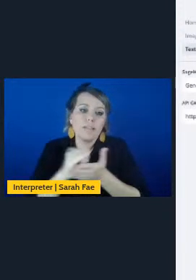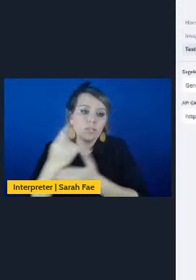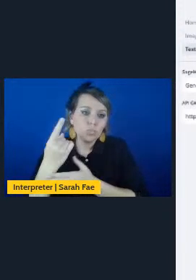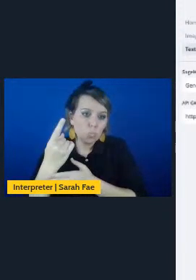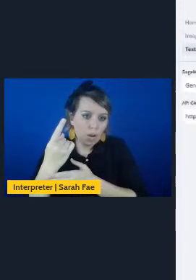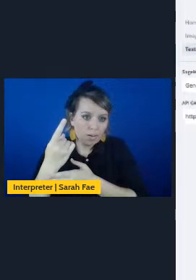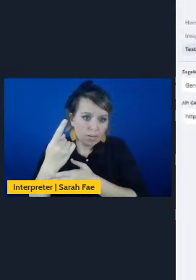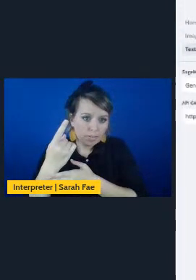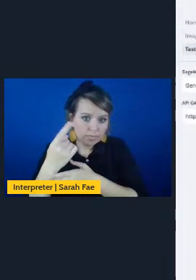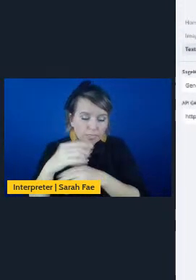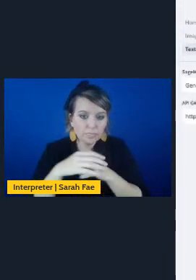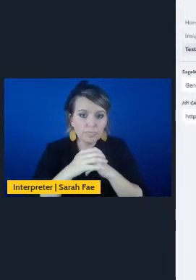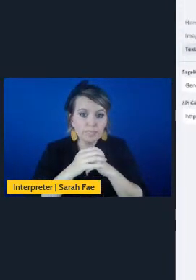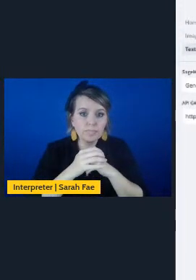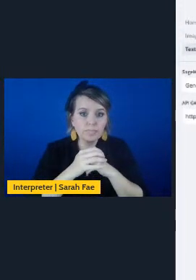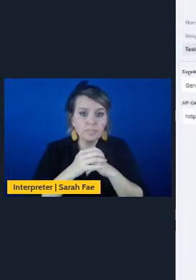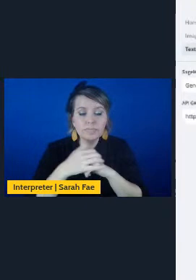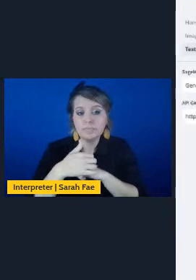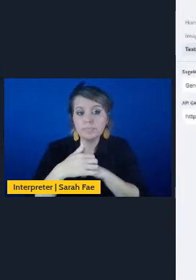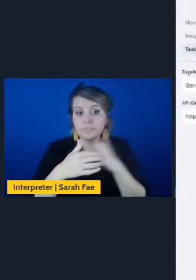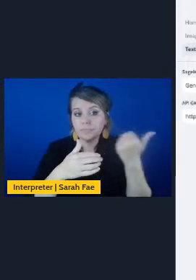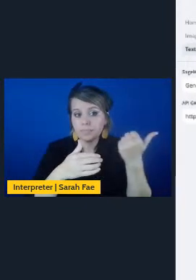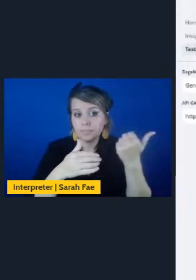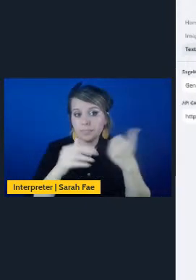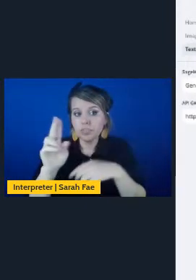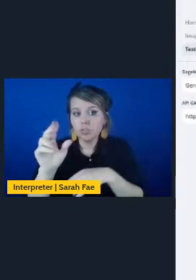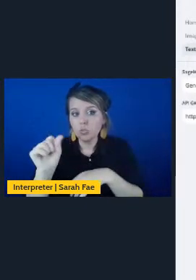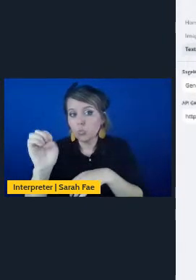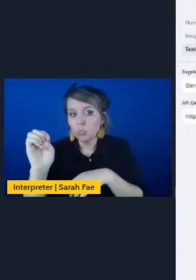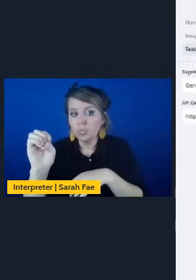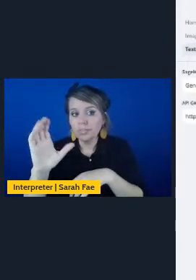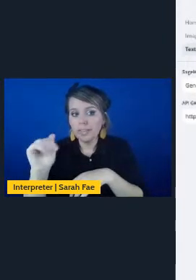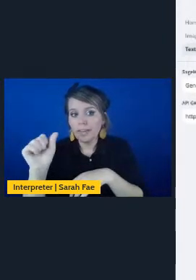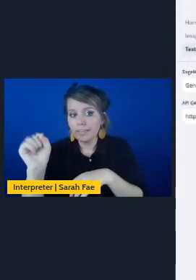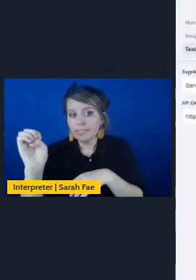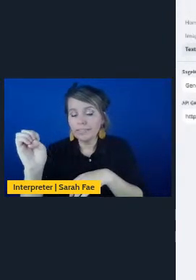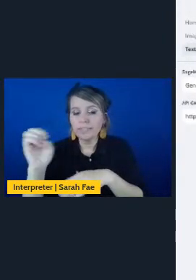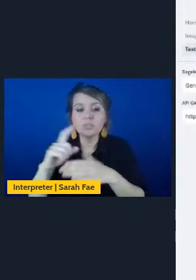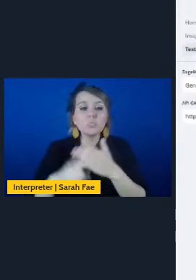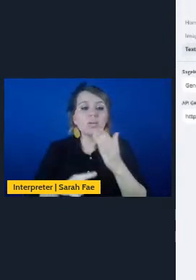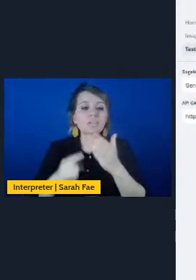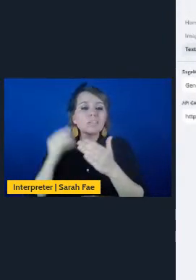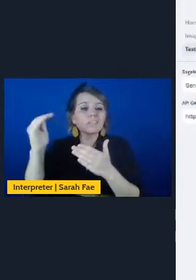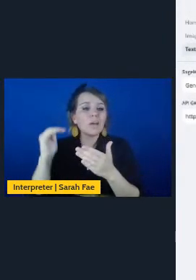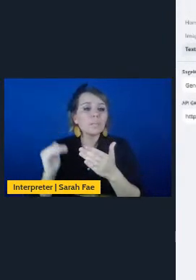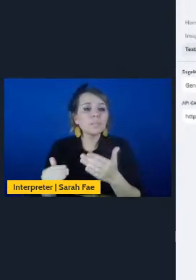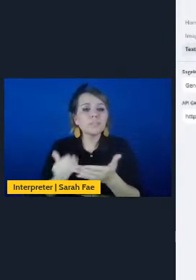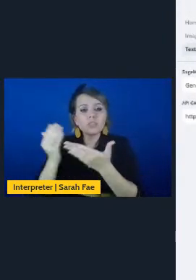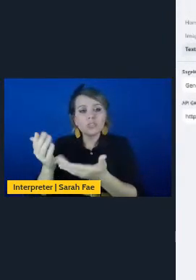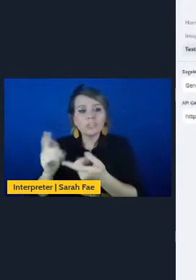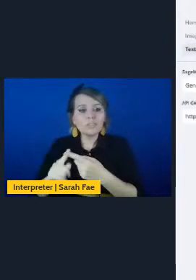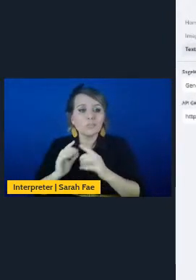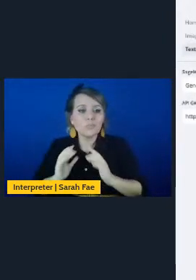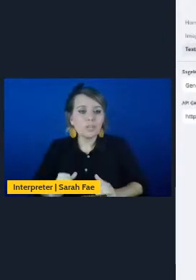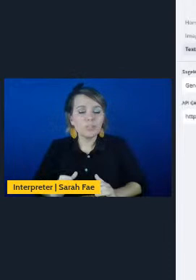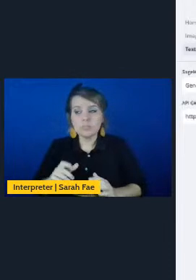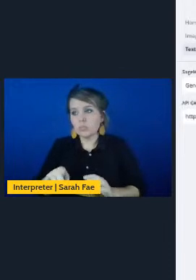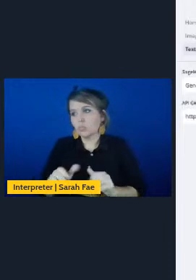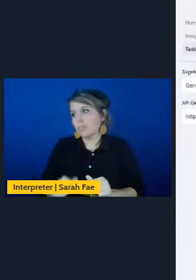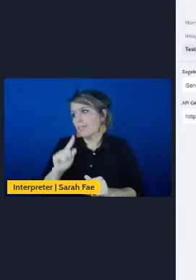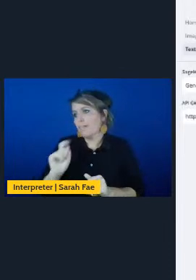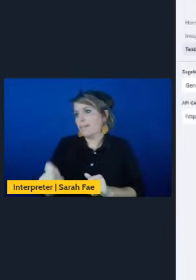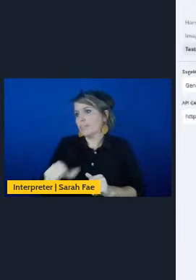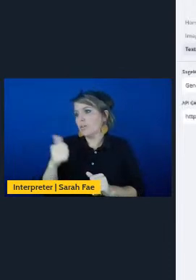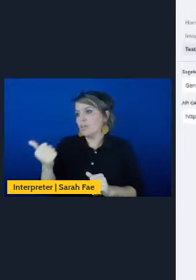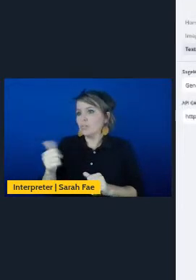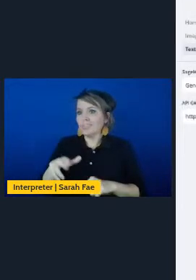case. And then another use case is what are the steps suggested to the customer? So you can ask other natural language